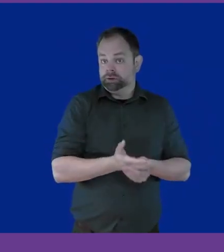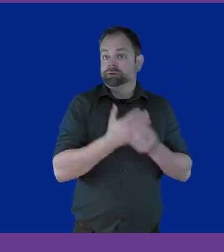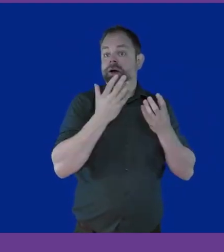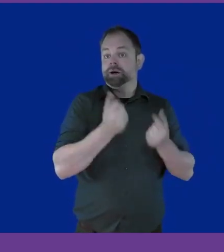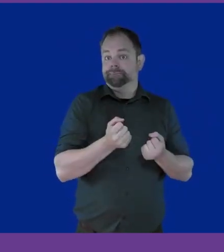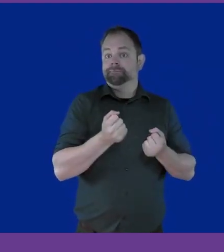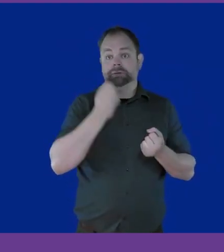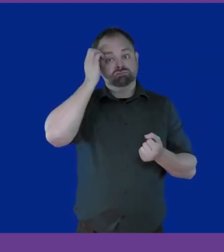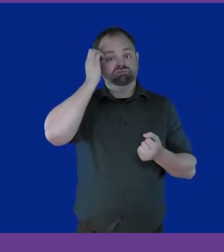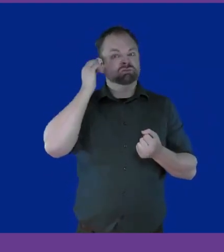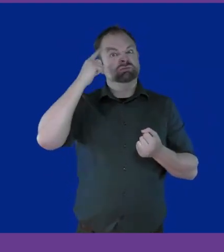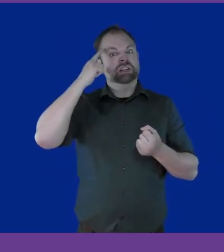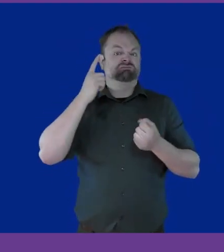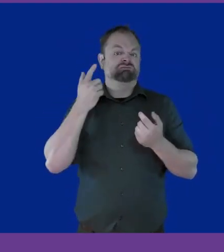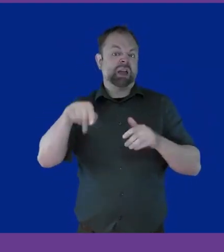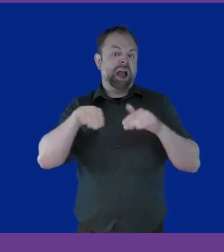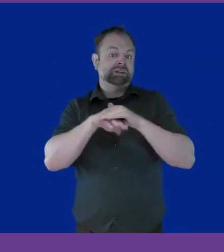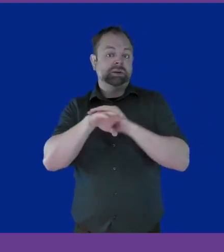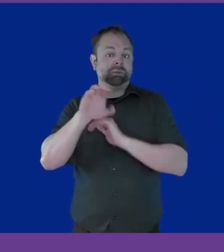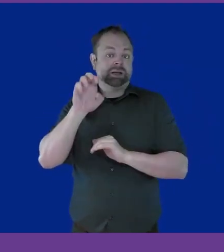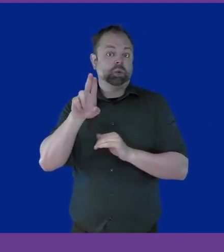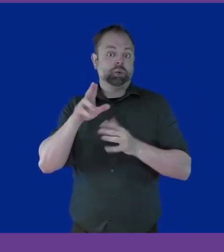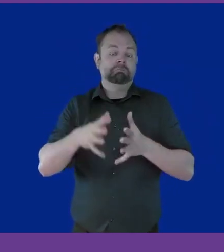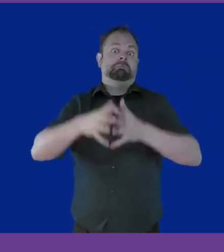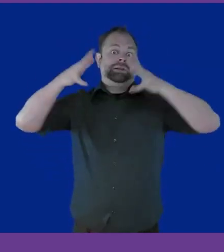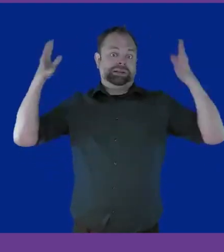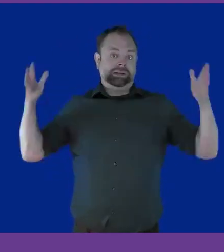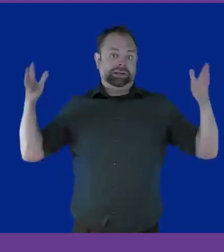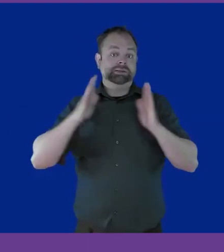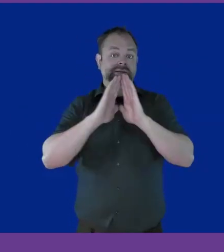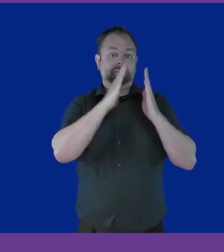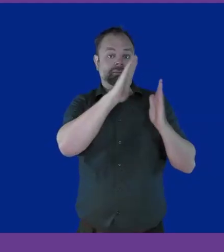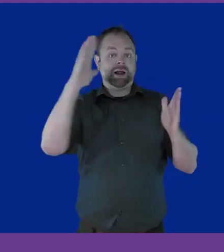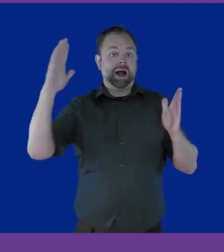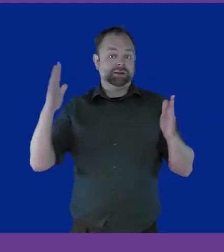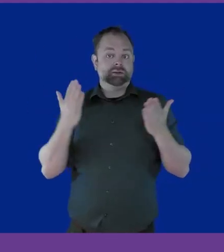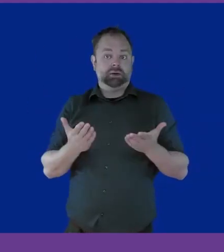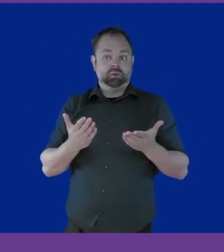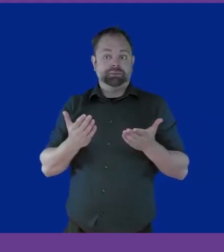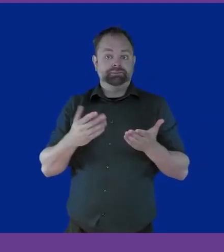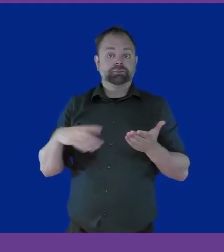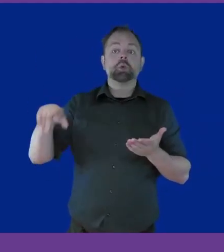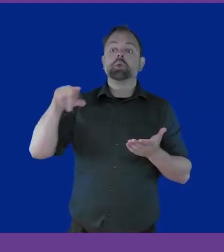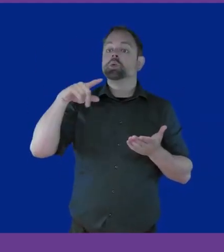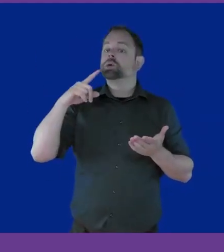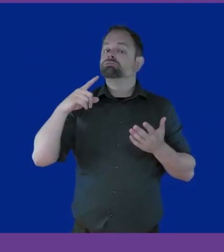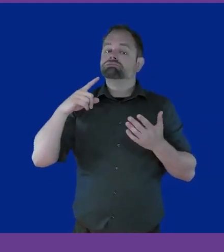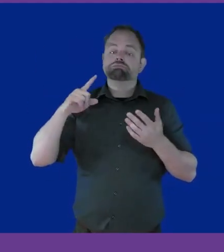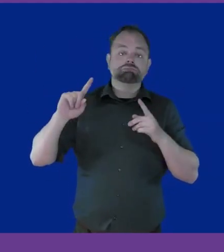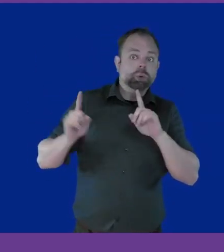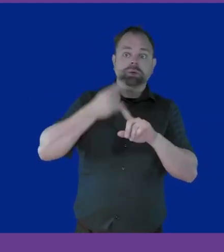the professionals, awareness to all the stakeholders, and connecting people,